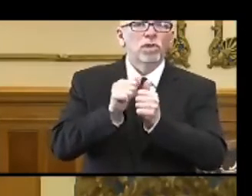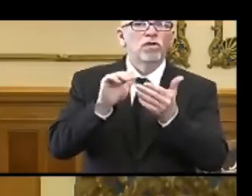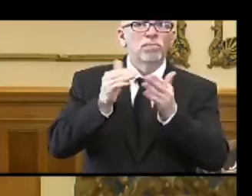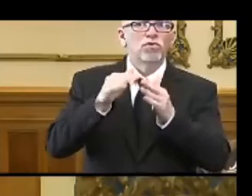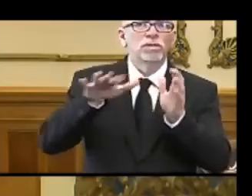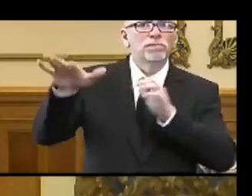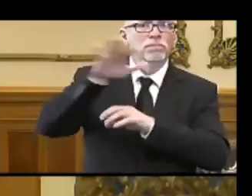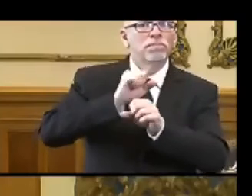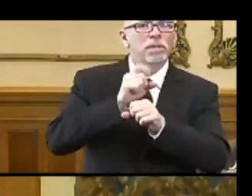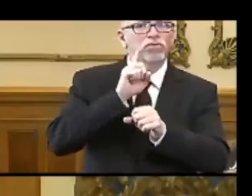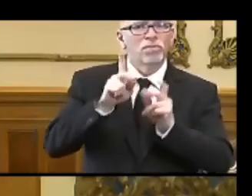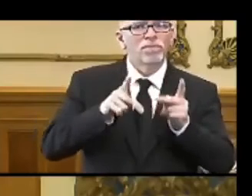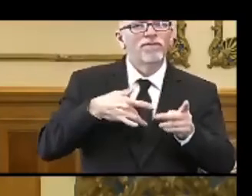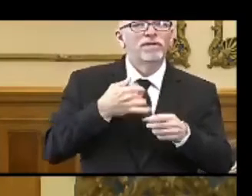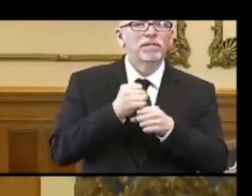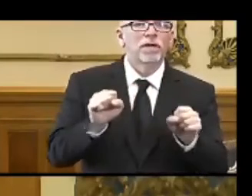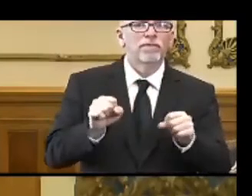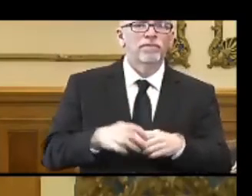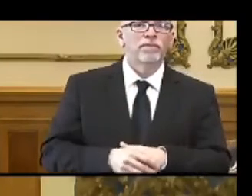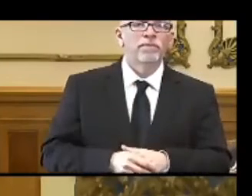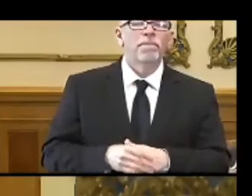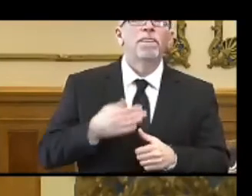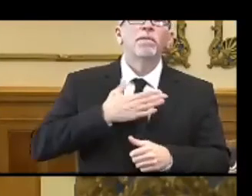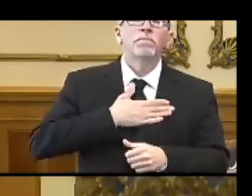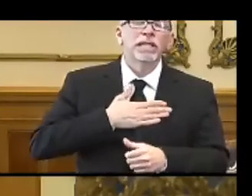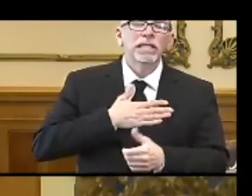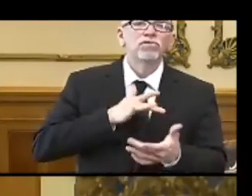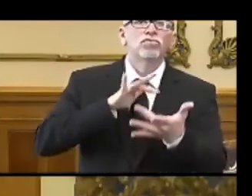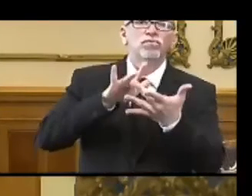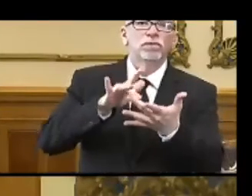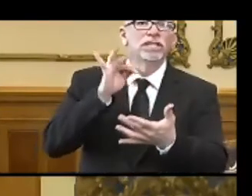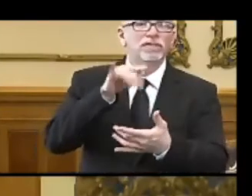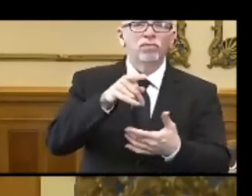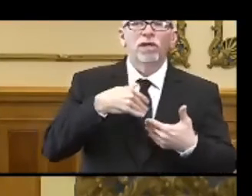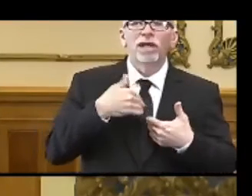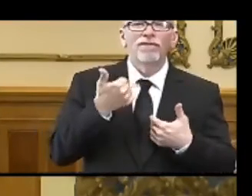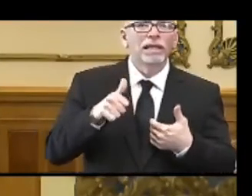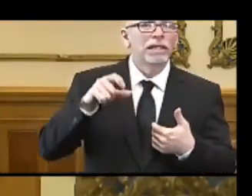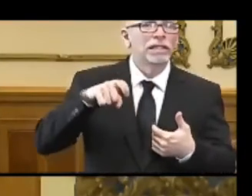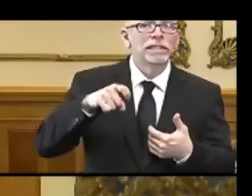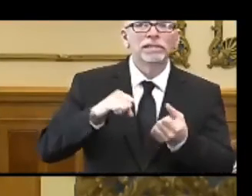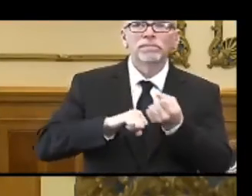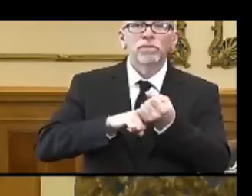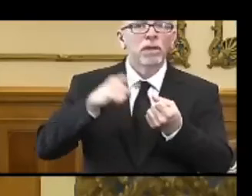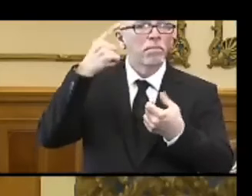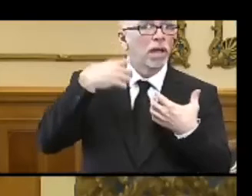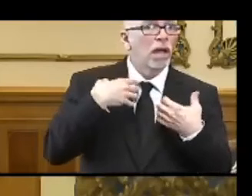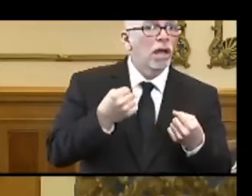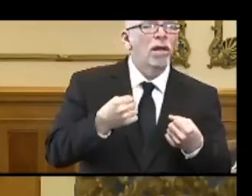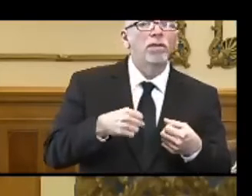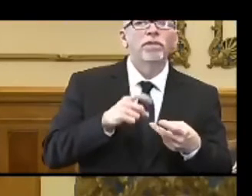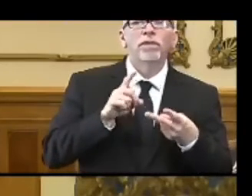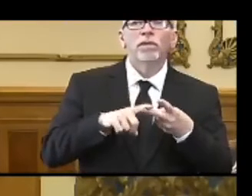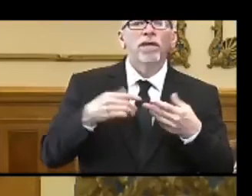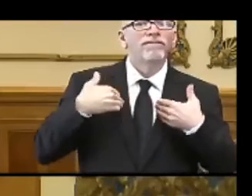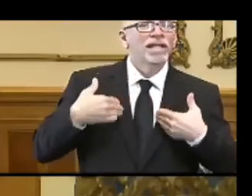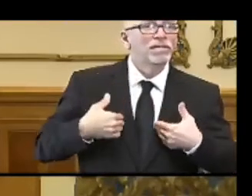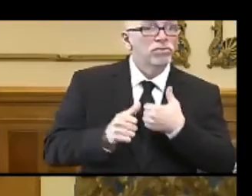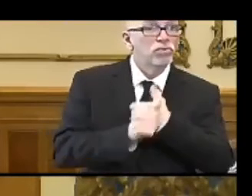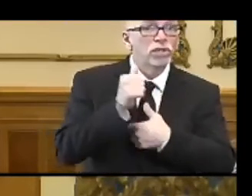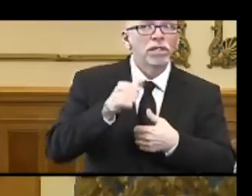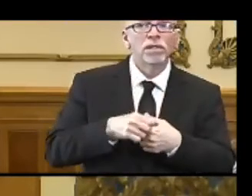to make sure that individuals are safe. Please reach out if you have needs, both mental health, both physical